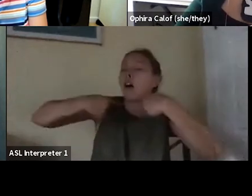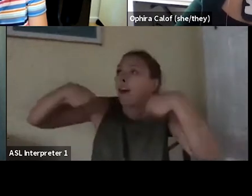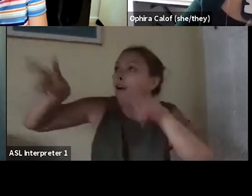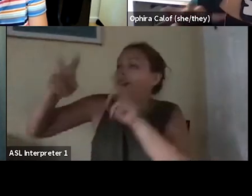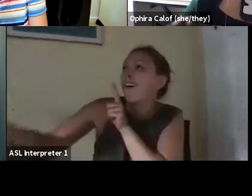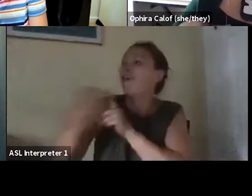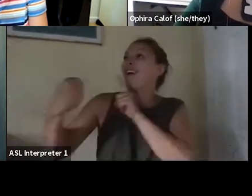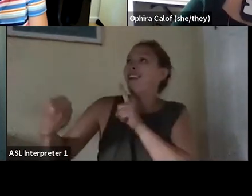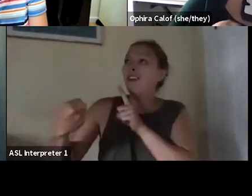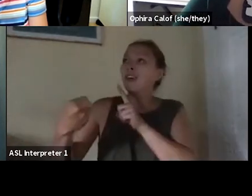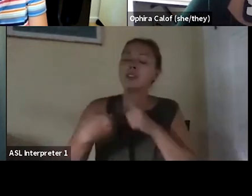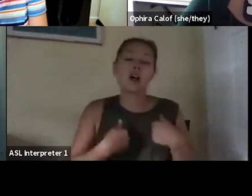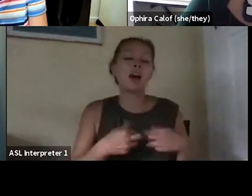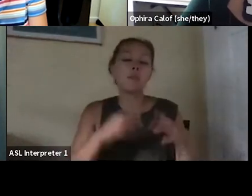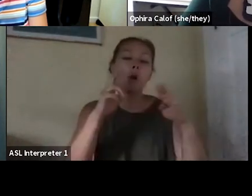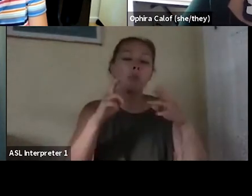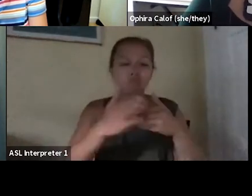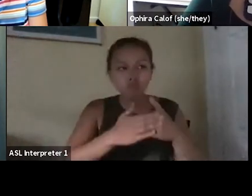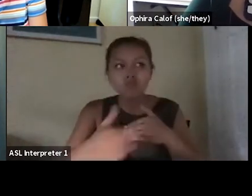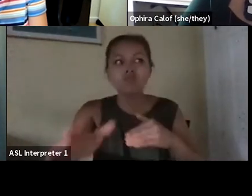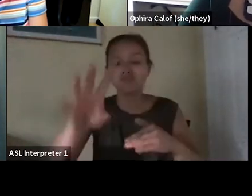more of that and to create more of that.